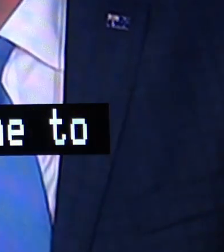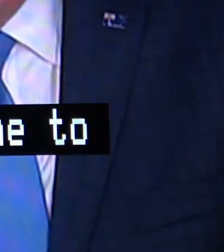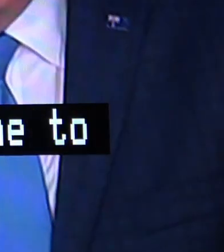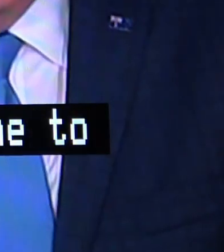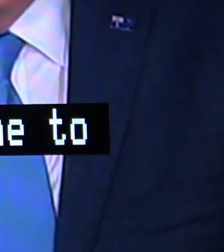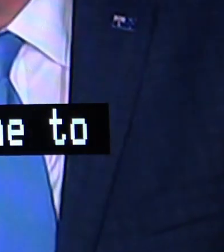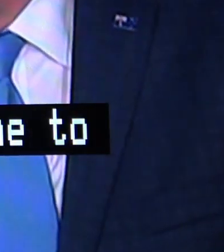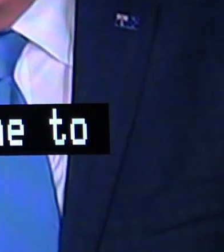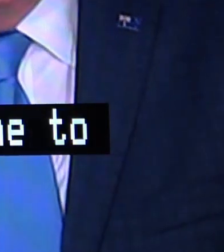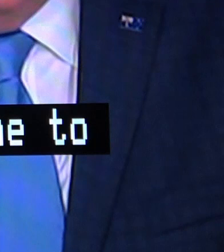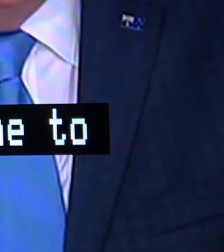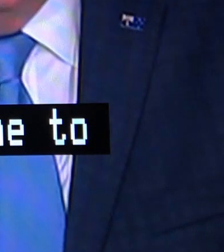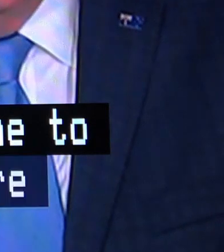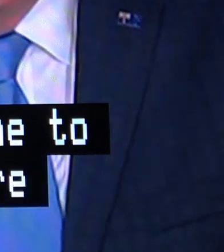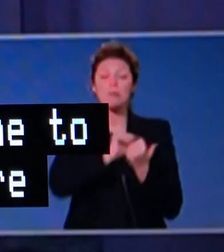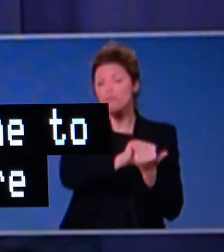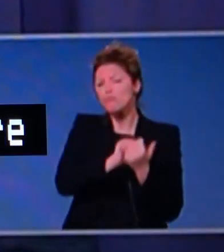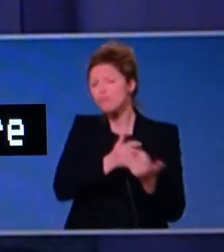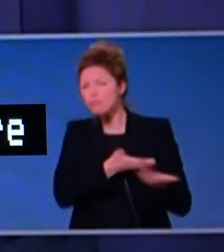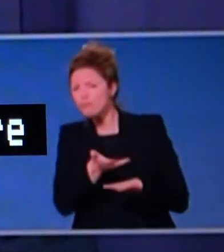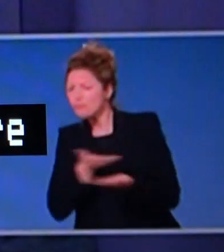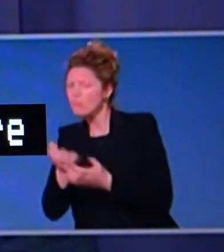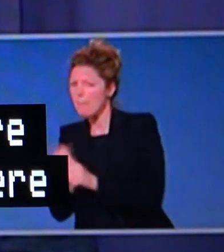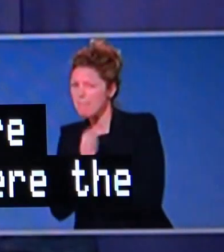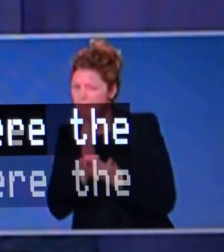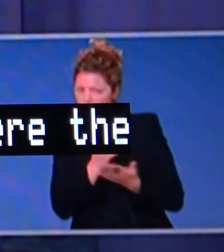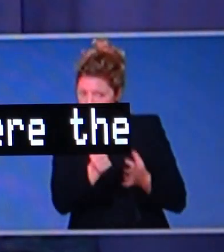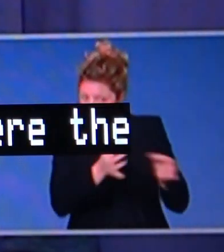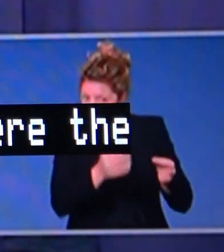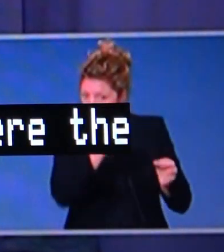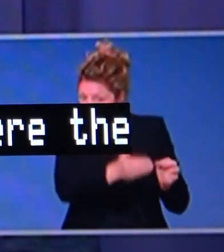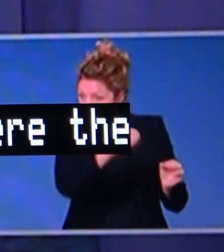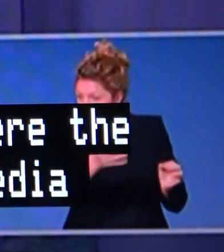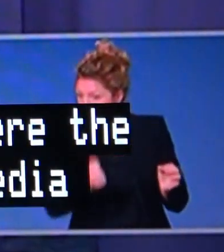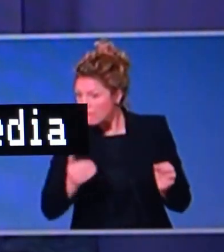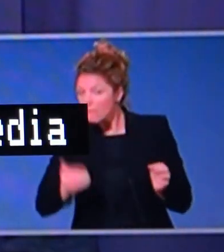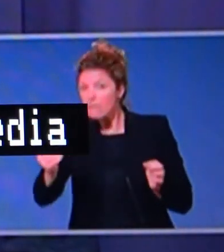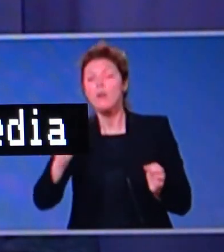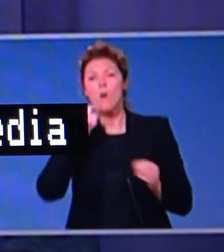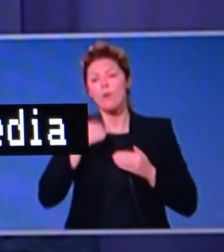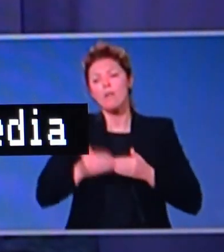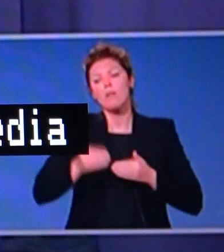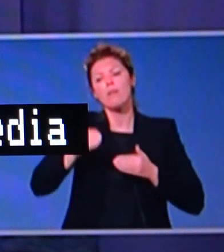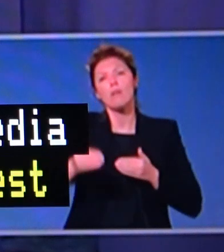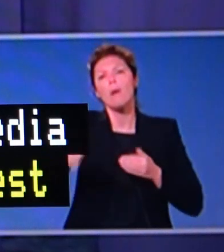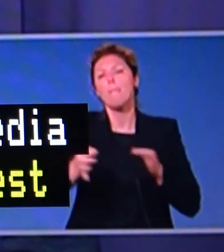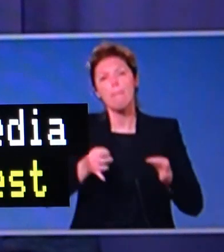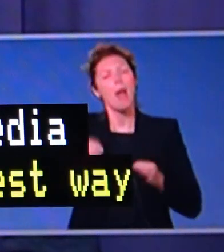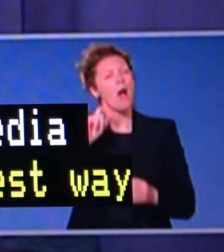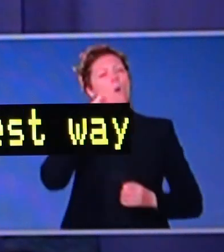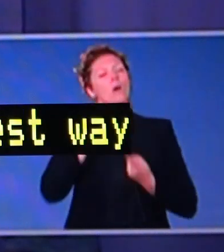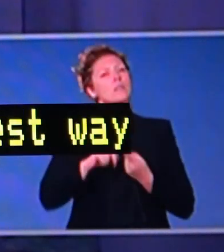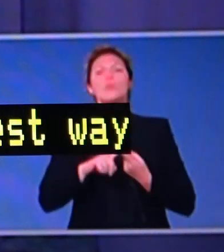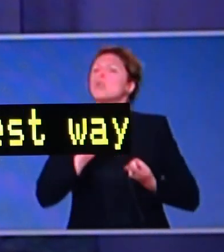a media conference. Work with them in good faith, and I think the best way for those things to be resolved and progressed is in that normal way. But